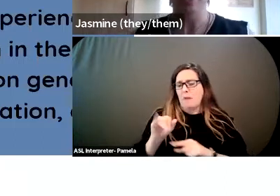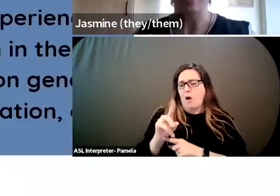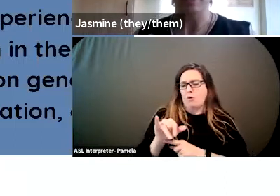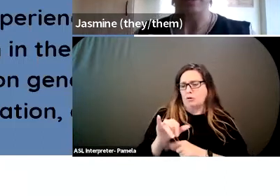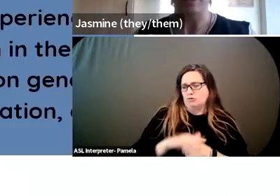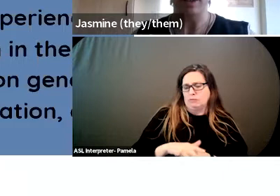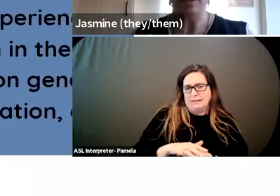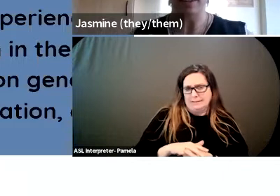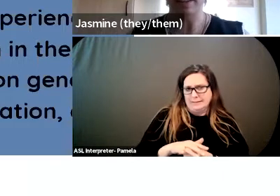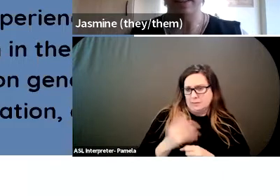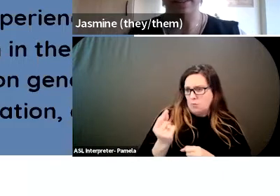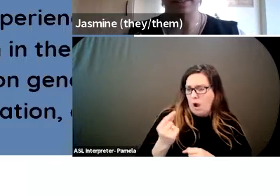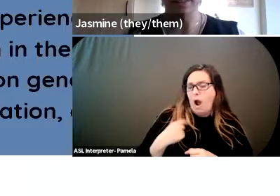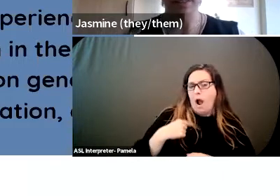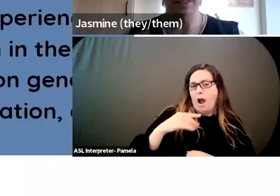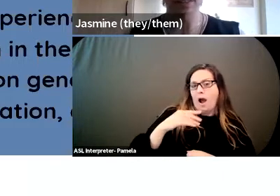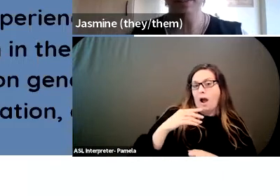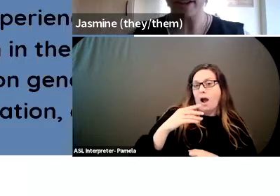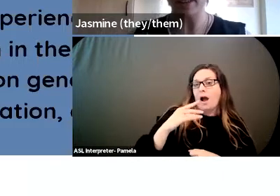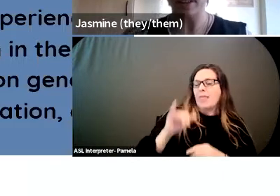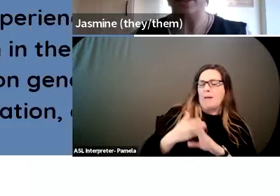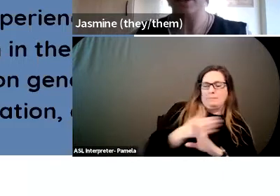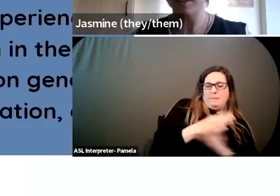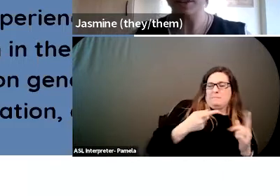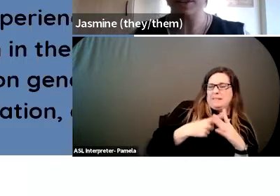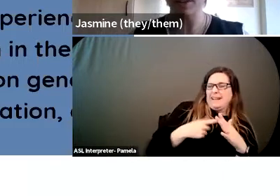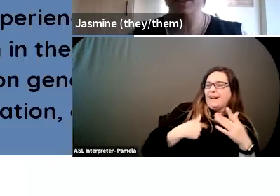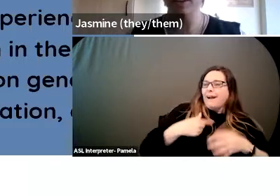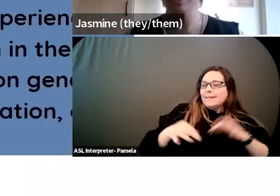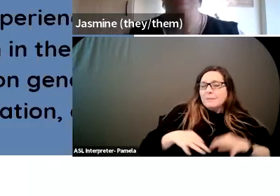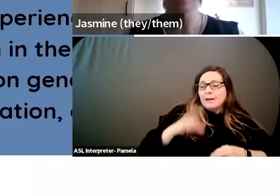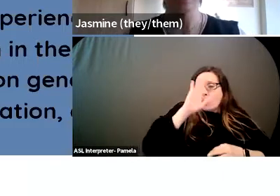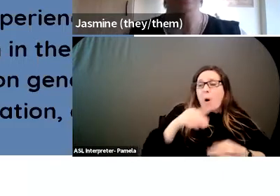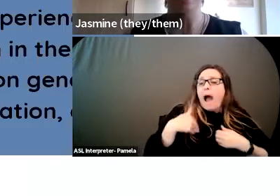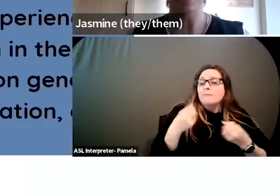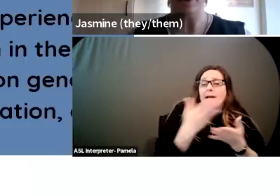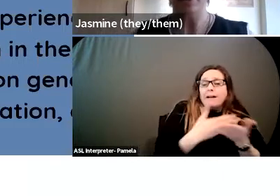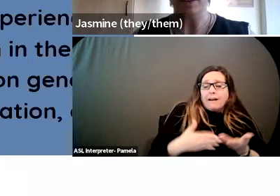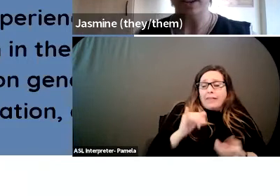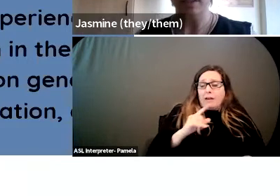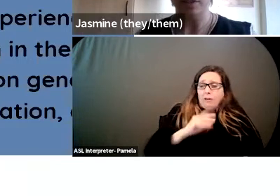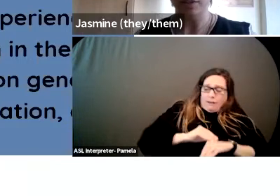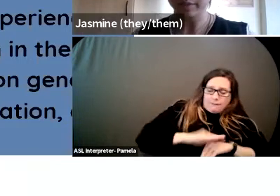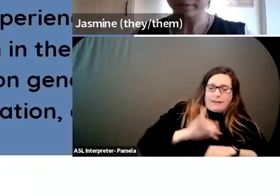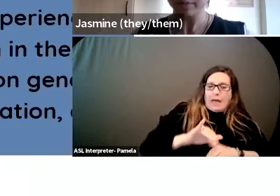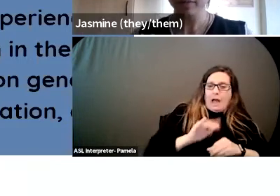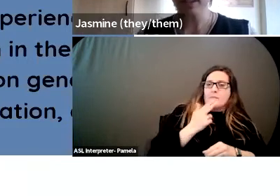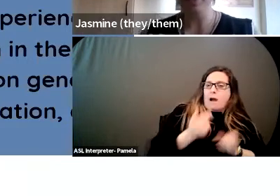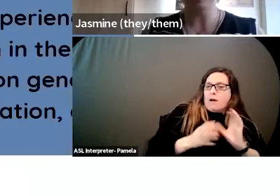beginning, there are a lot of factors that go into minority stress. And so I tried